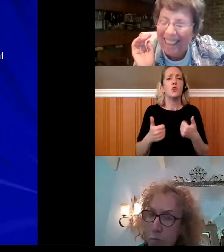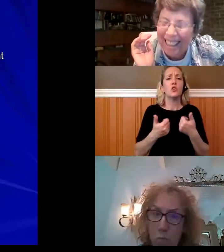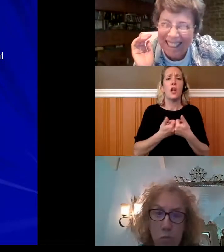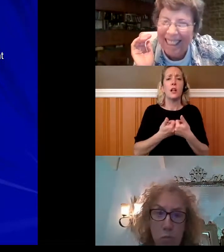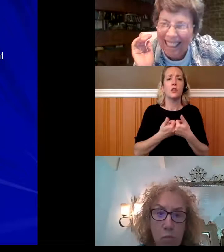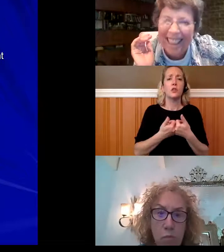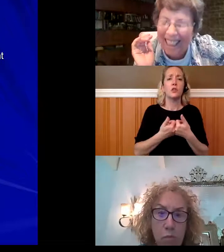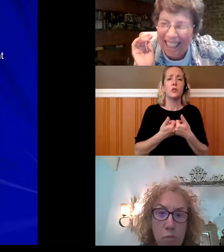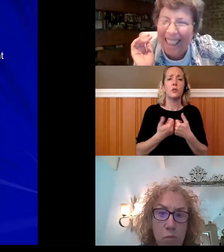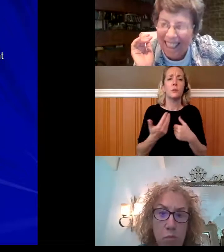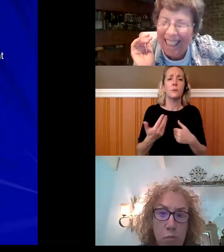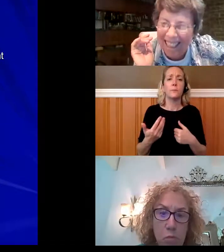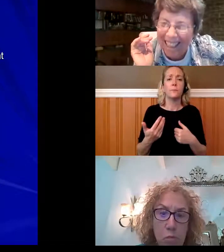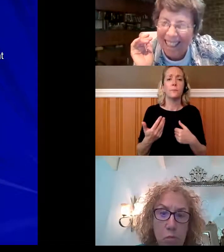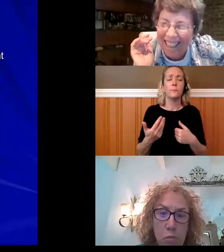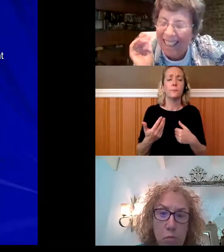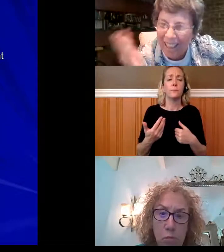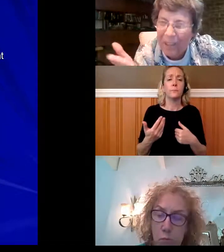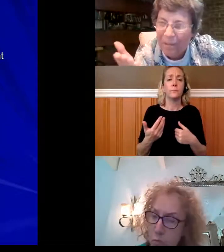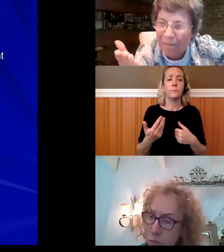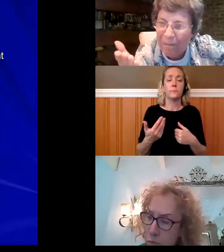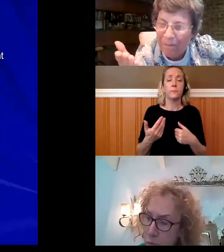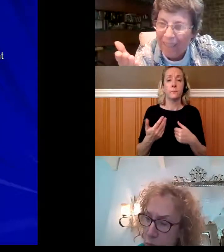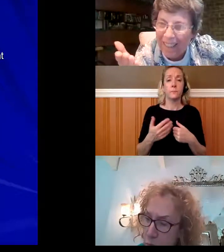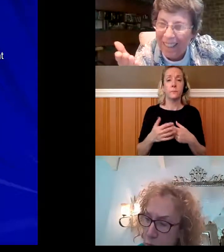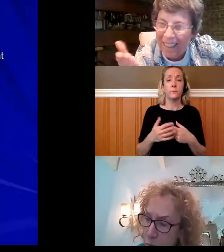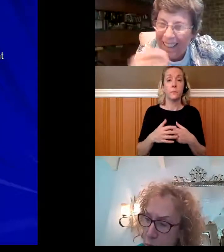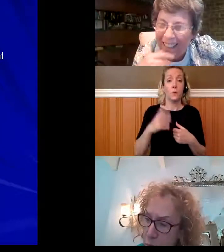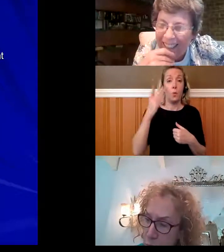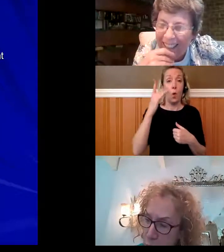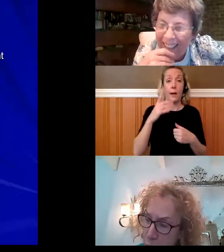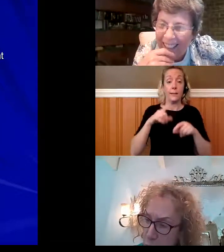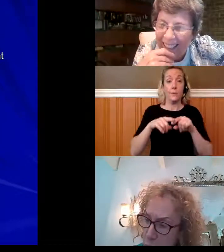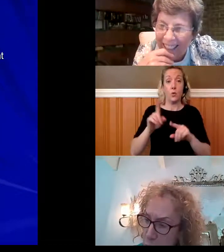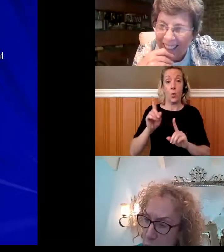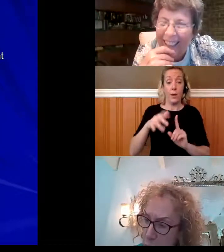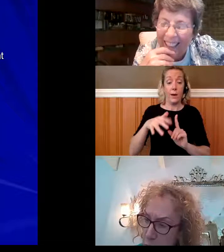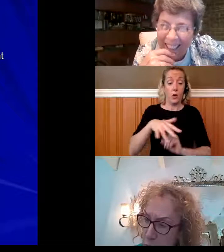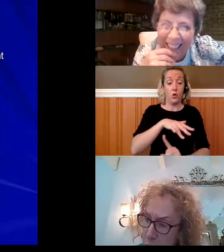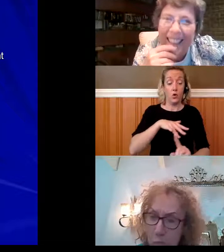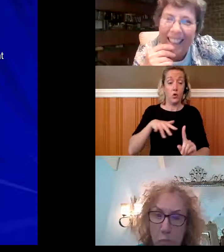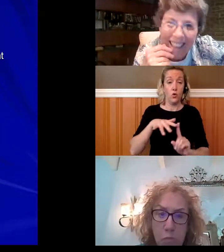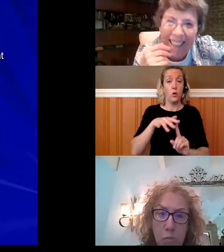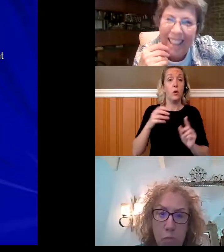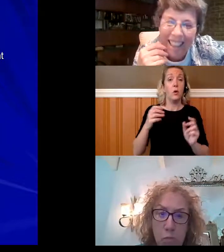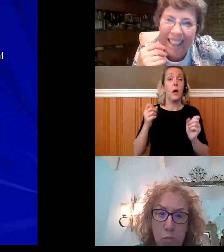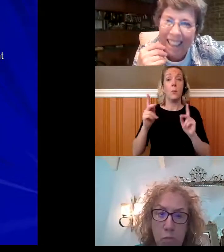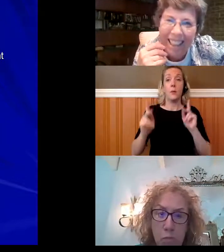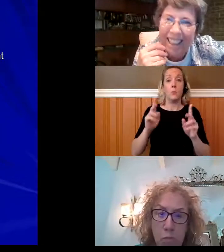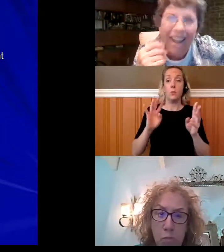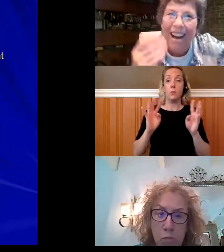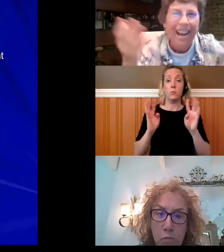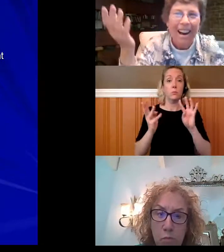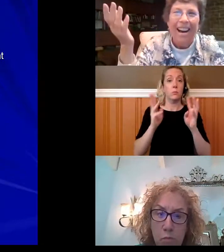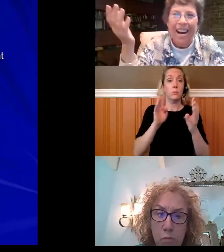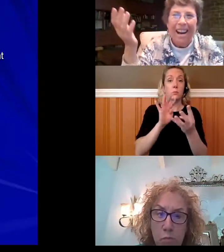all, depending on the person's location and the number of people that are going on about their daily business,